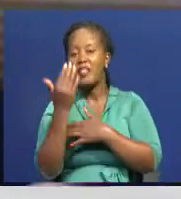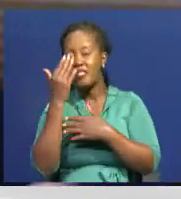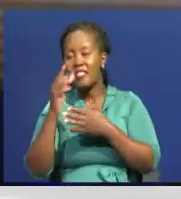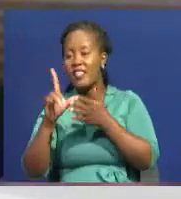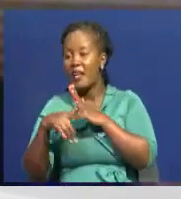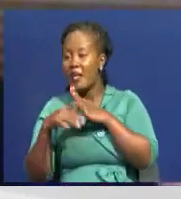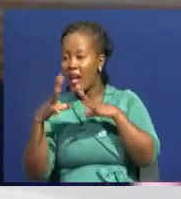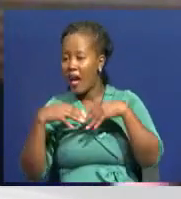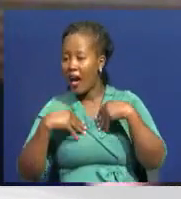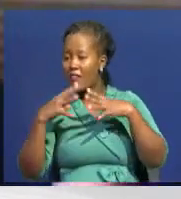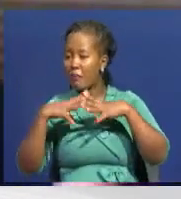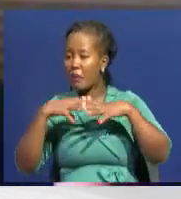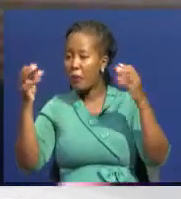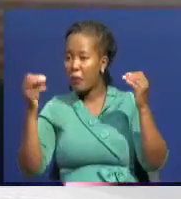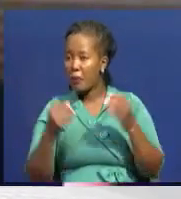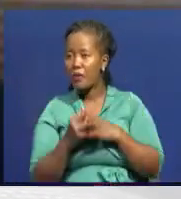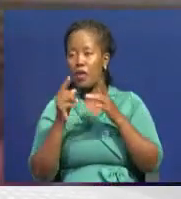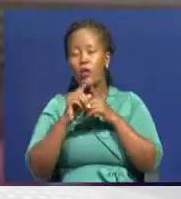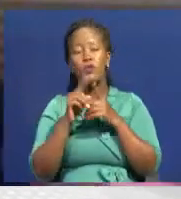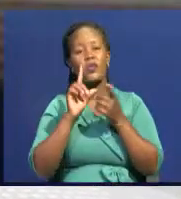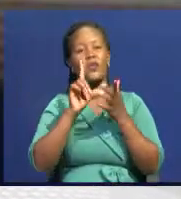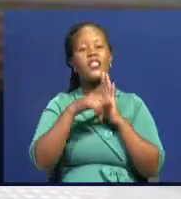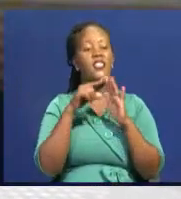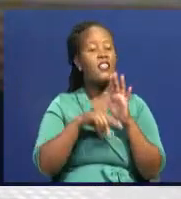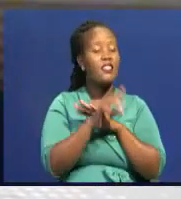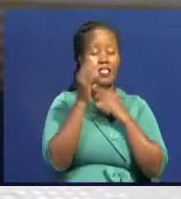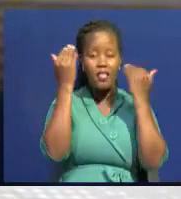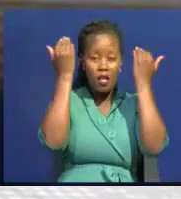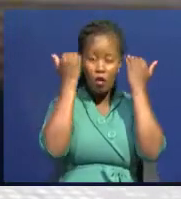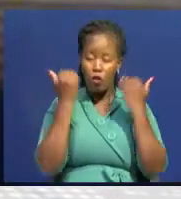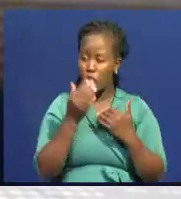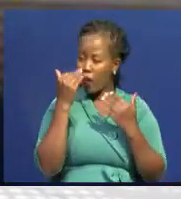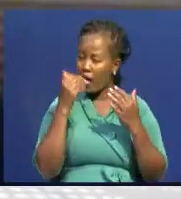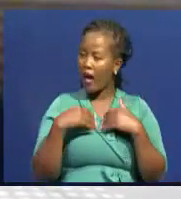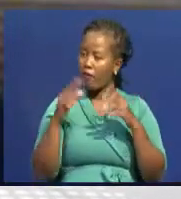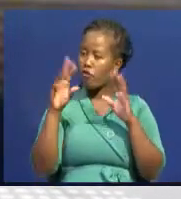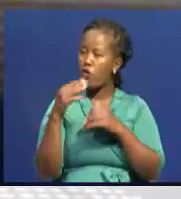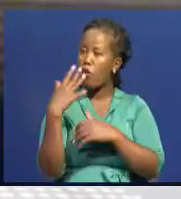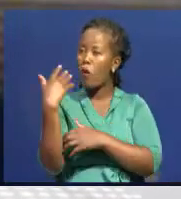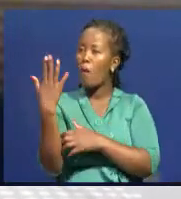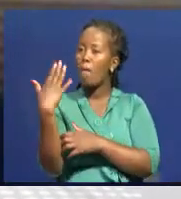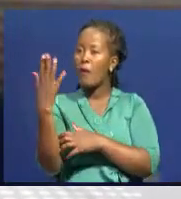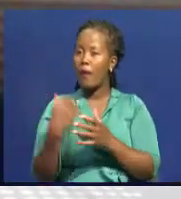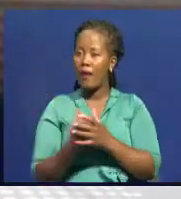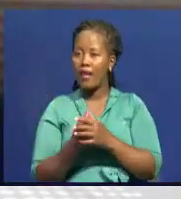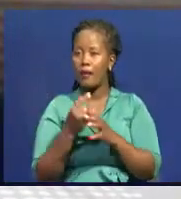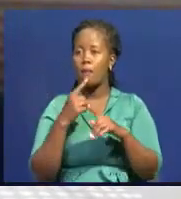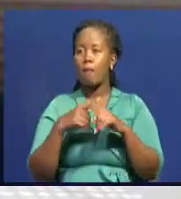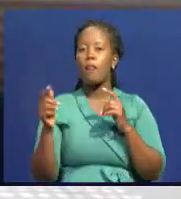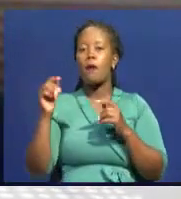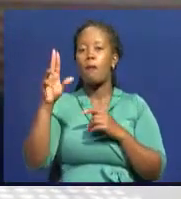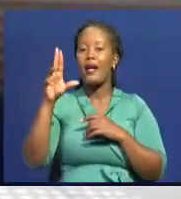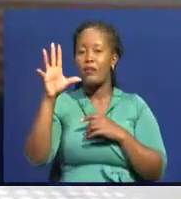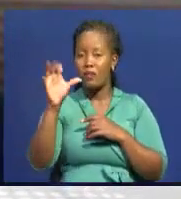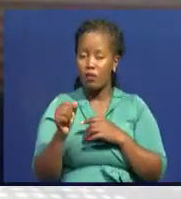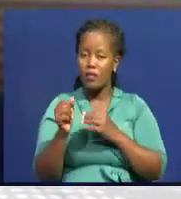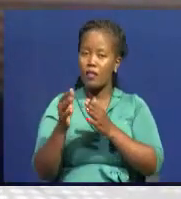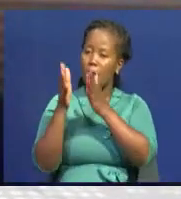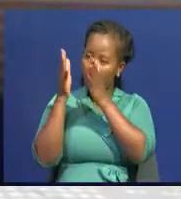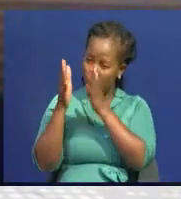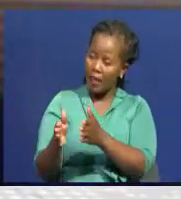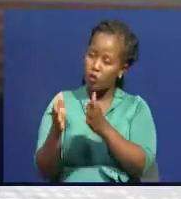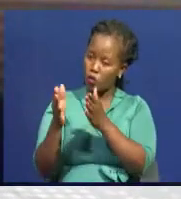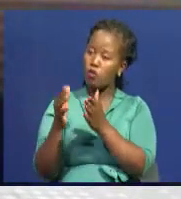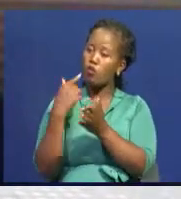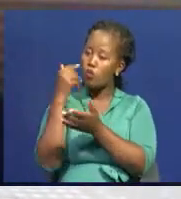him. In the evening, you are taken to court. You don't even have the paperwork. In the US, if an agent is involved in a